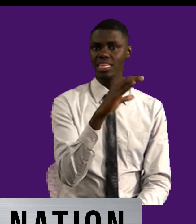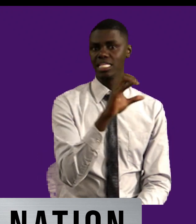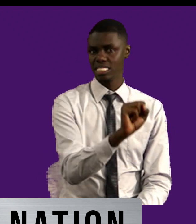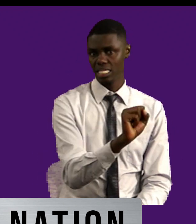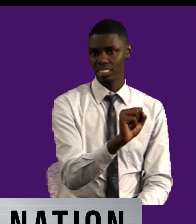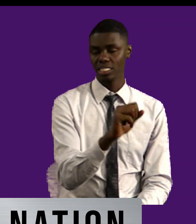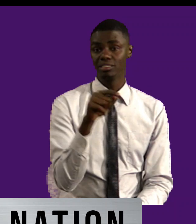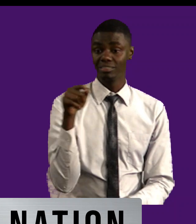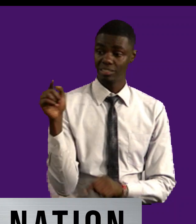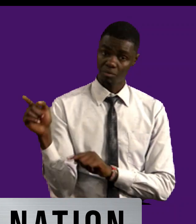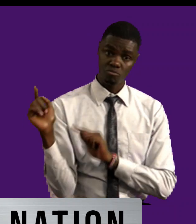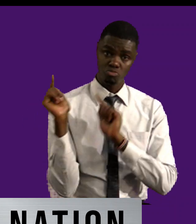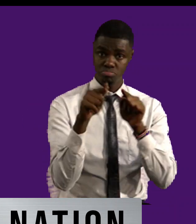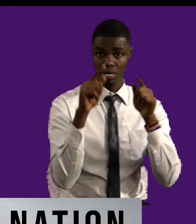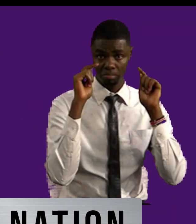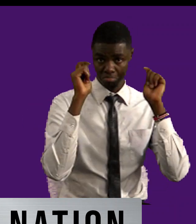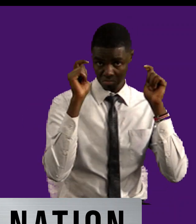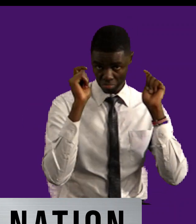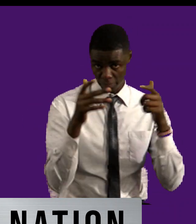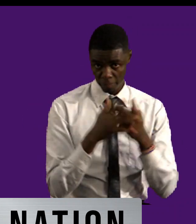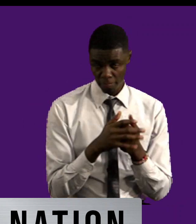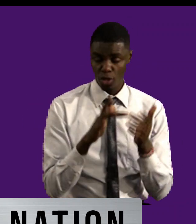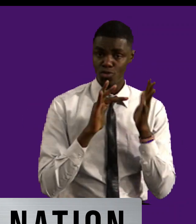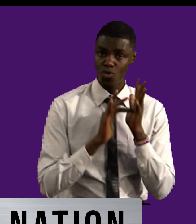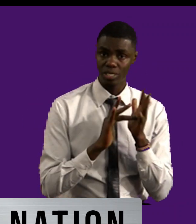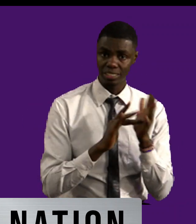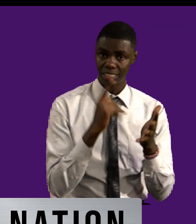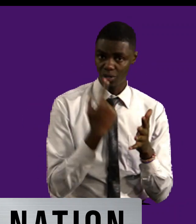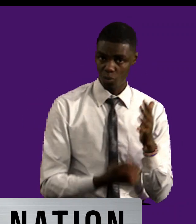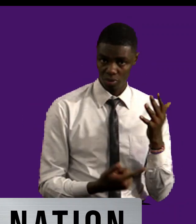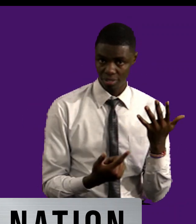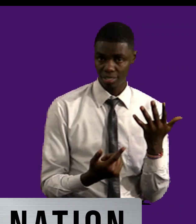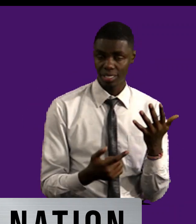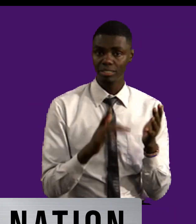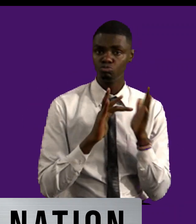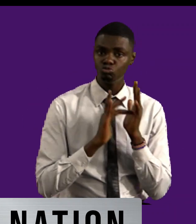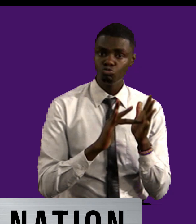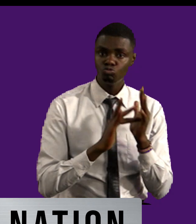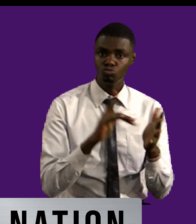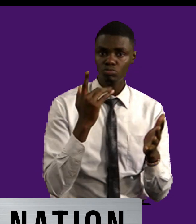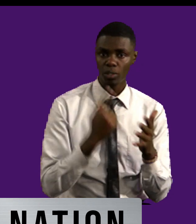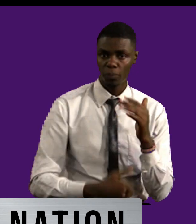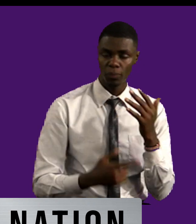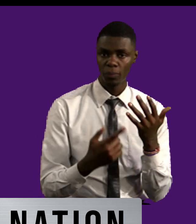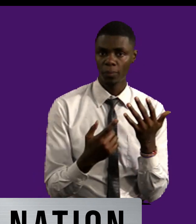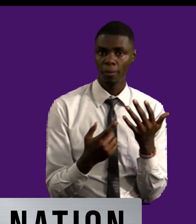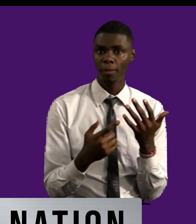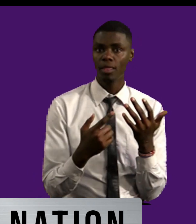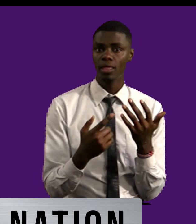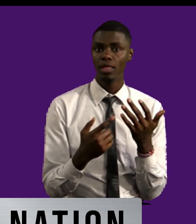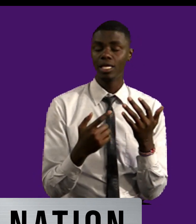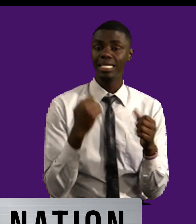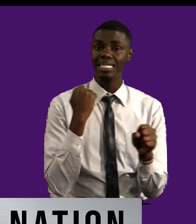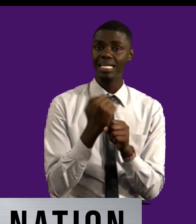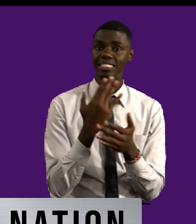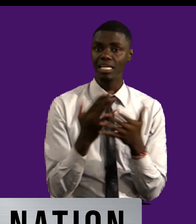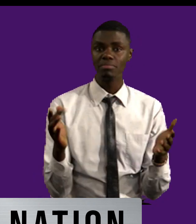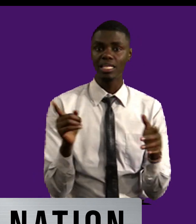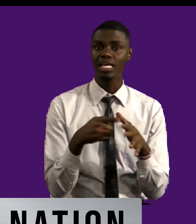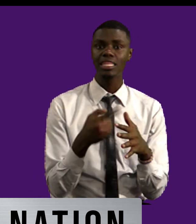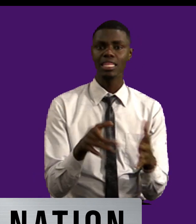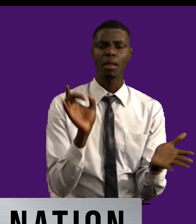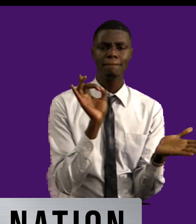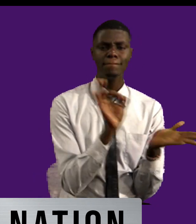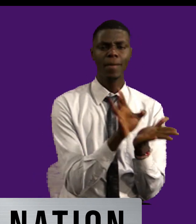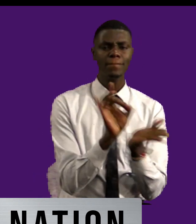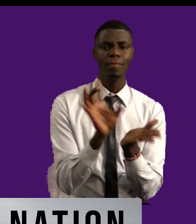went to the streets. You insisted as Gen Zs and as the youth that he does something. He sent off the